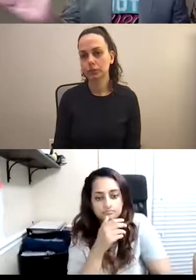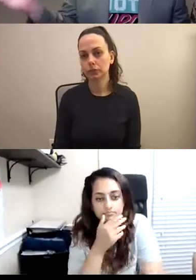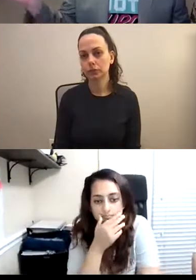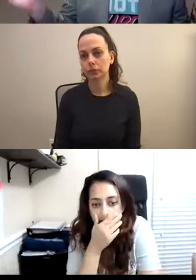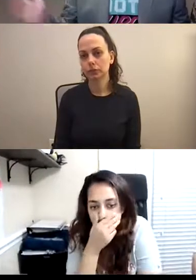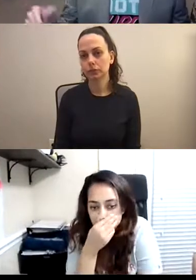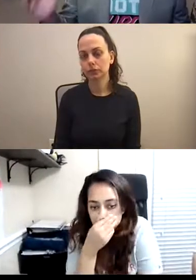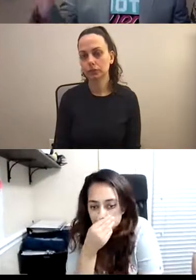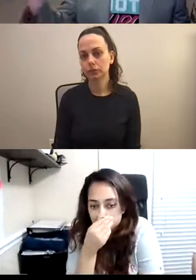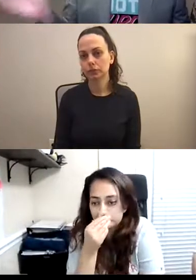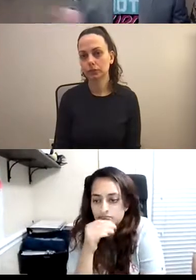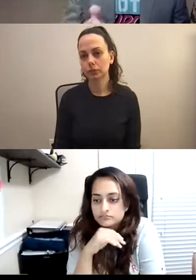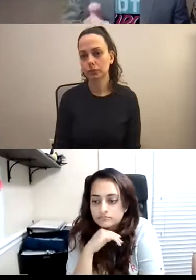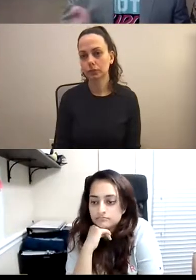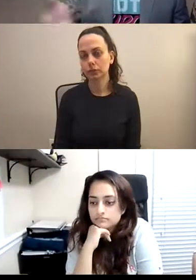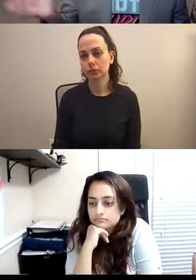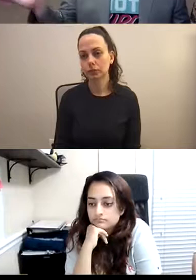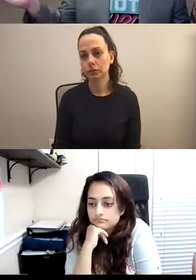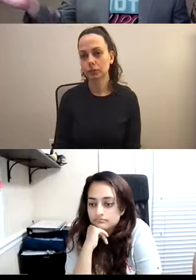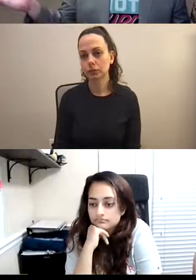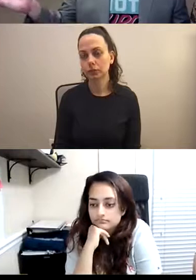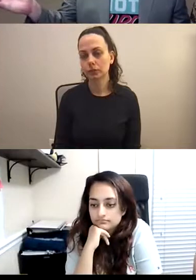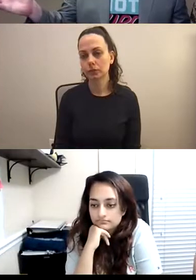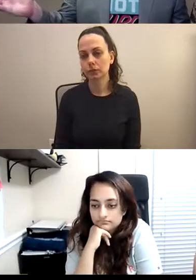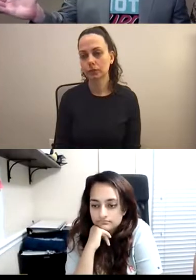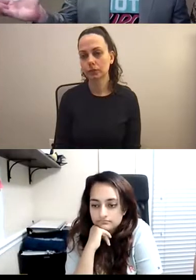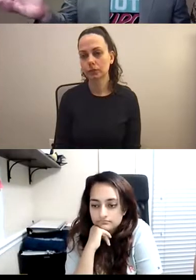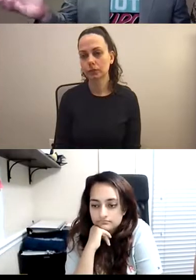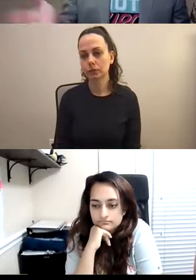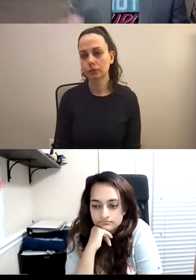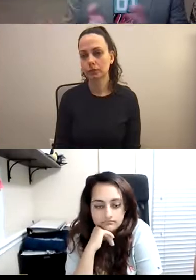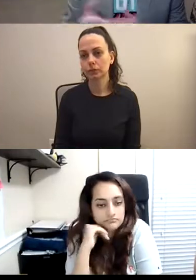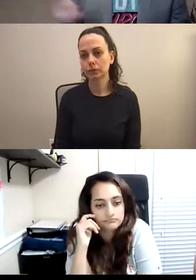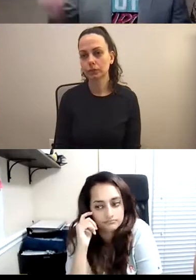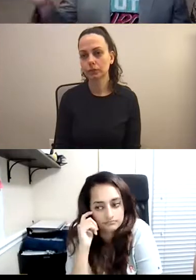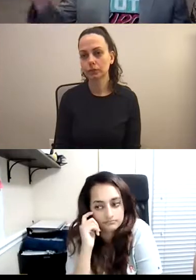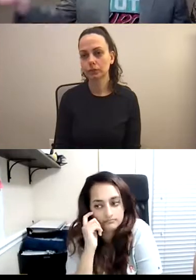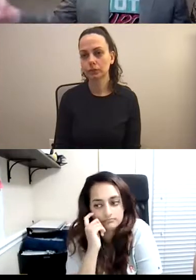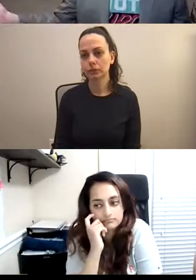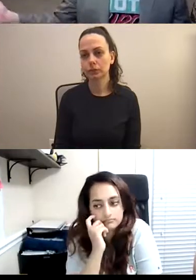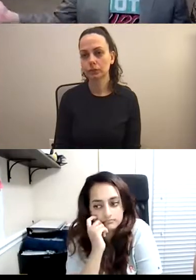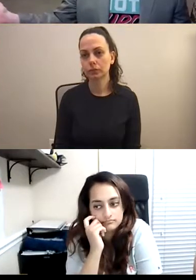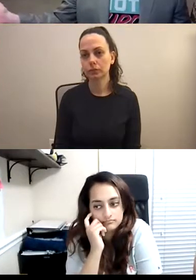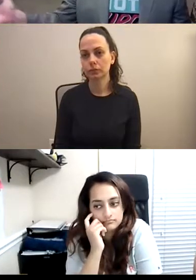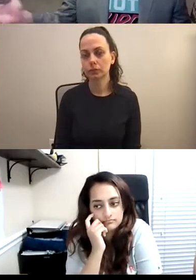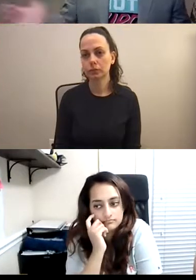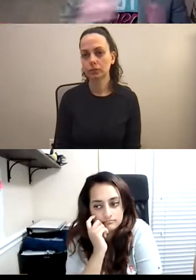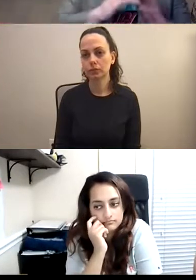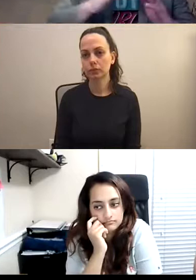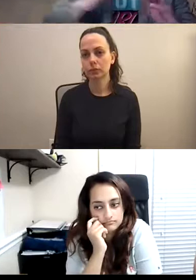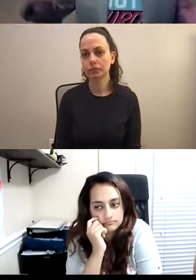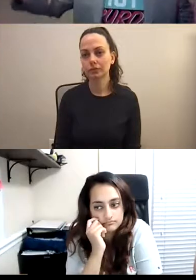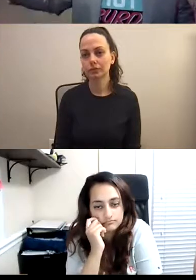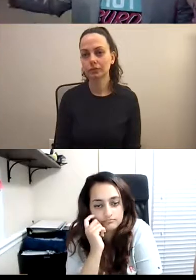we've mentioned it several times. I agree. It's overcompensate. We want to overcompensate to